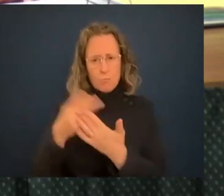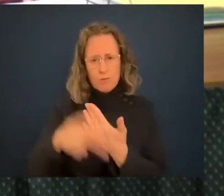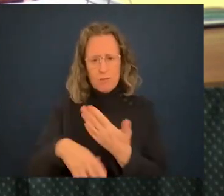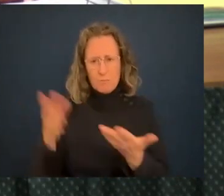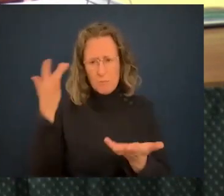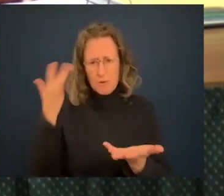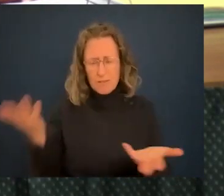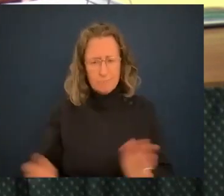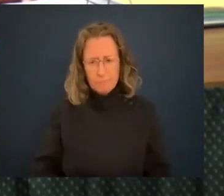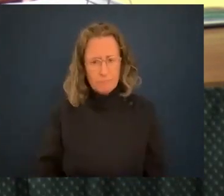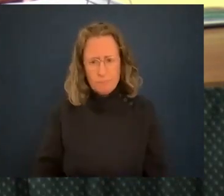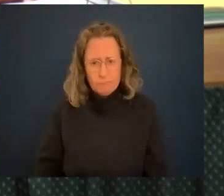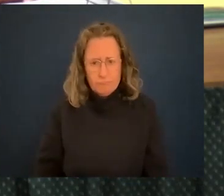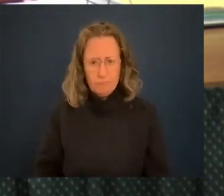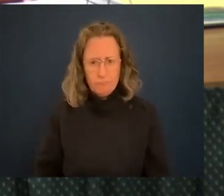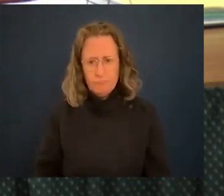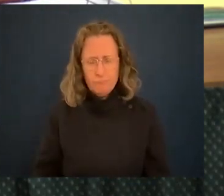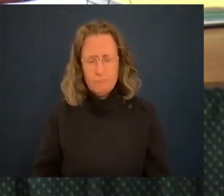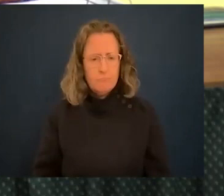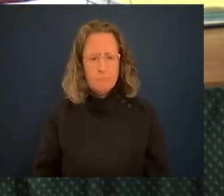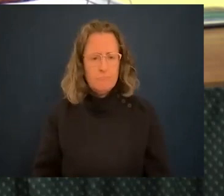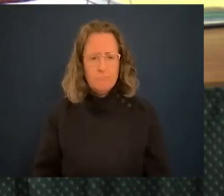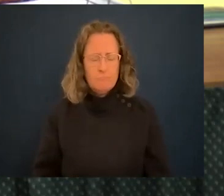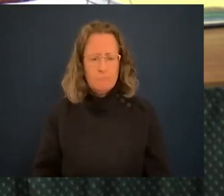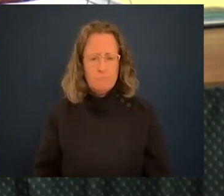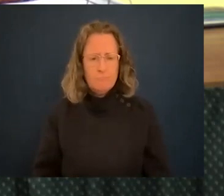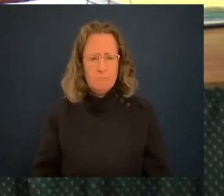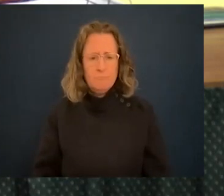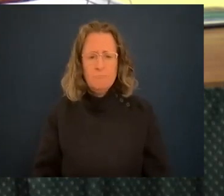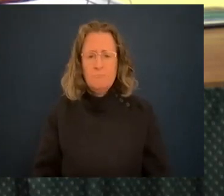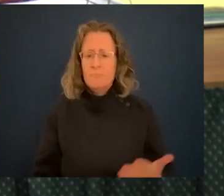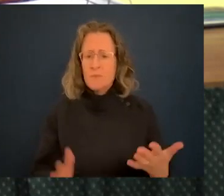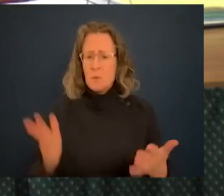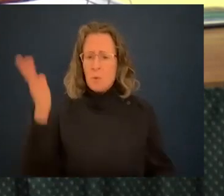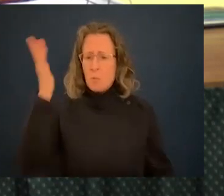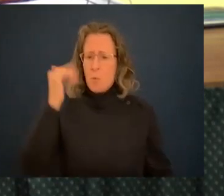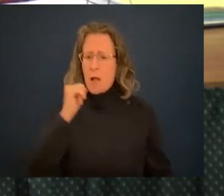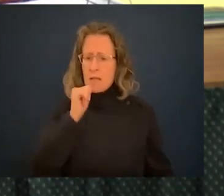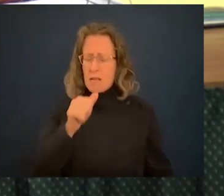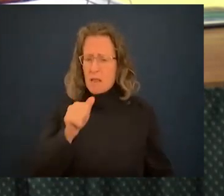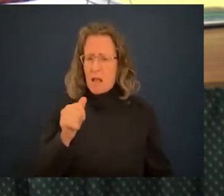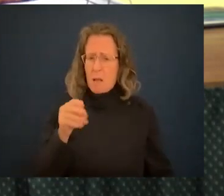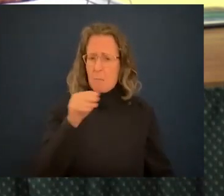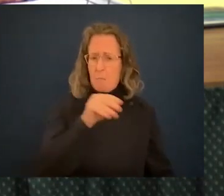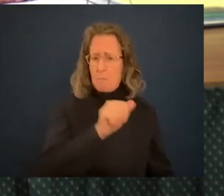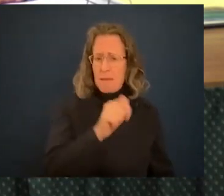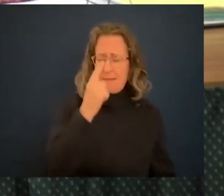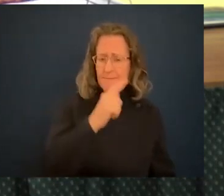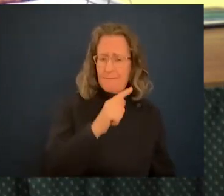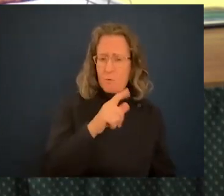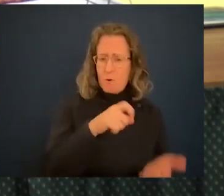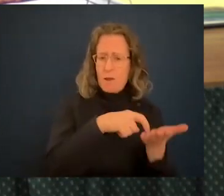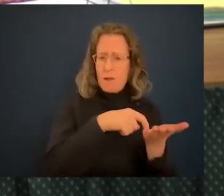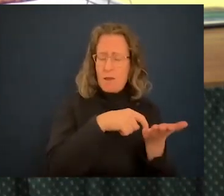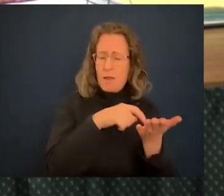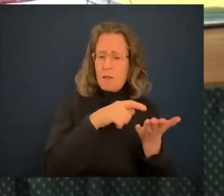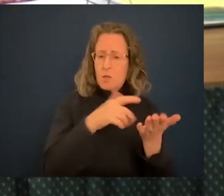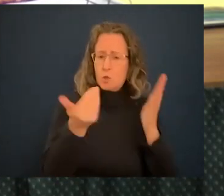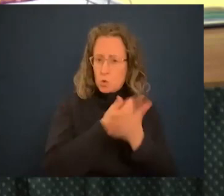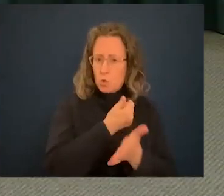convince me why we wouldn't pay for salaries in some with something other than arpa